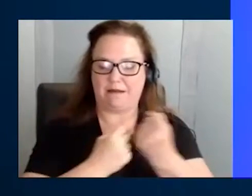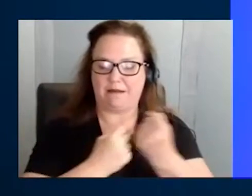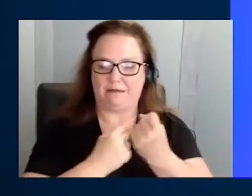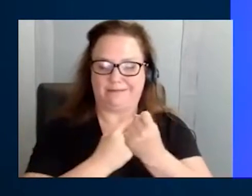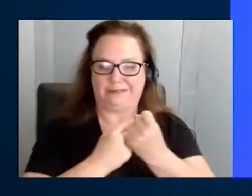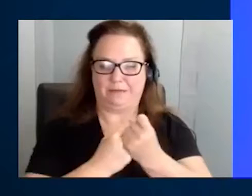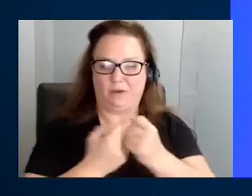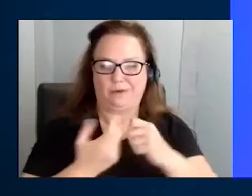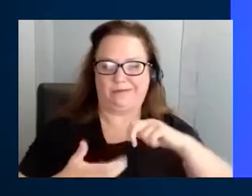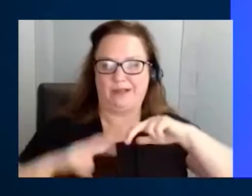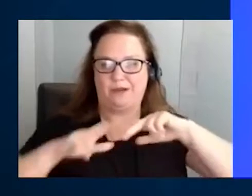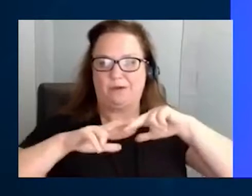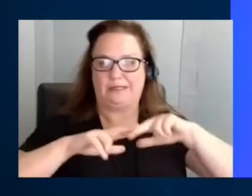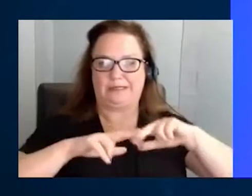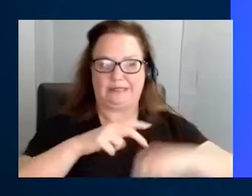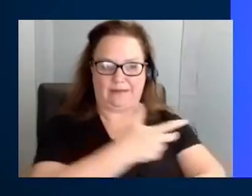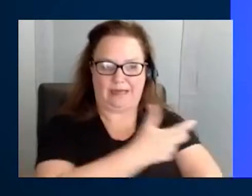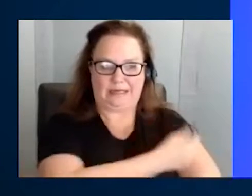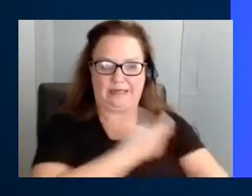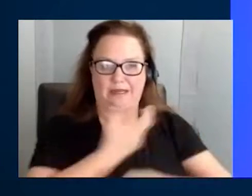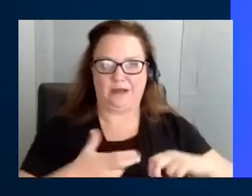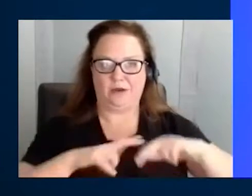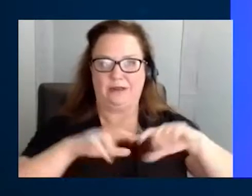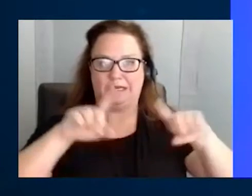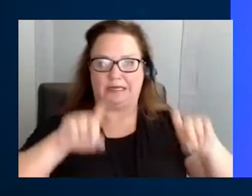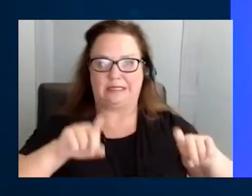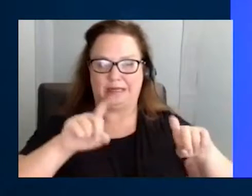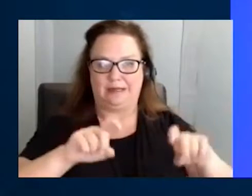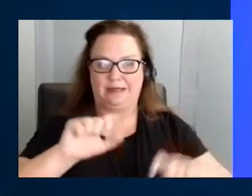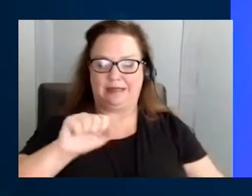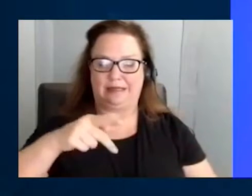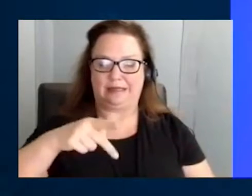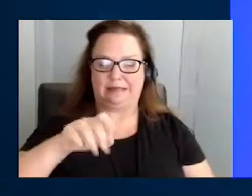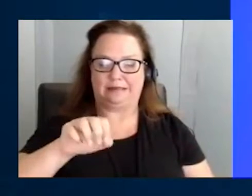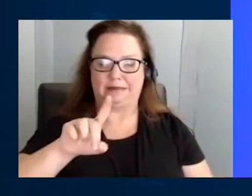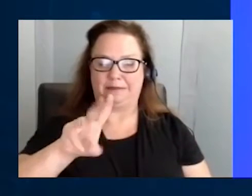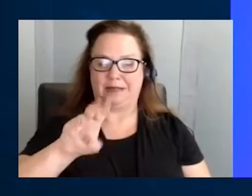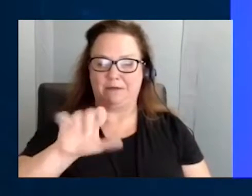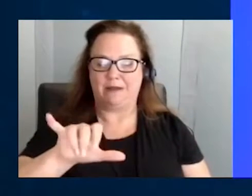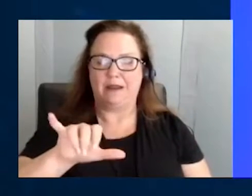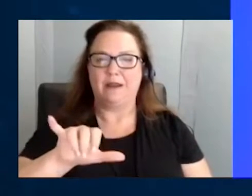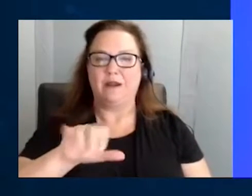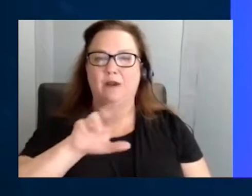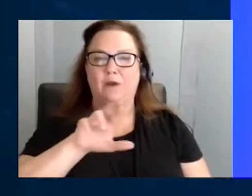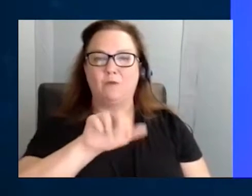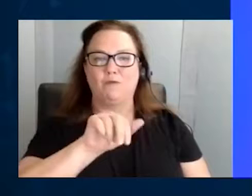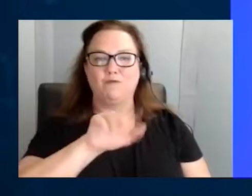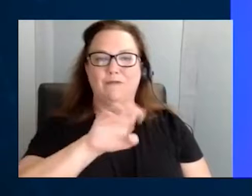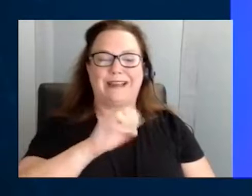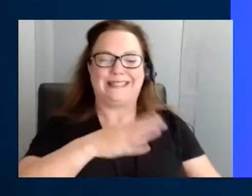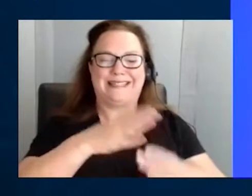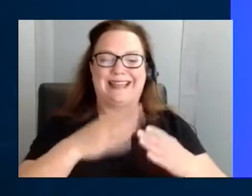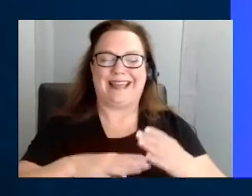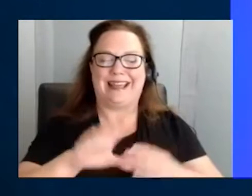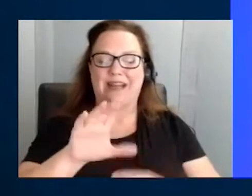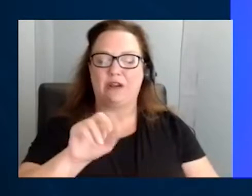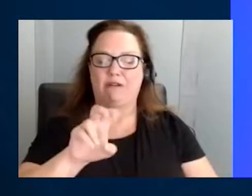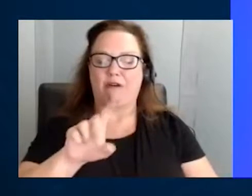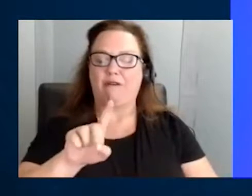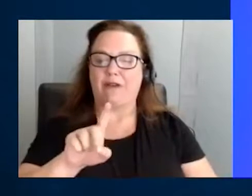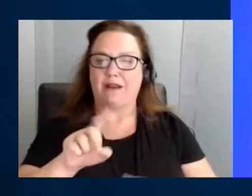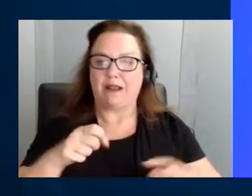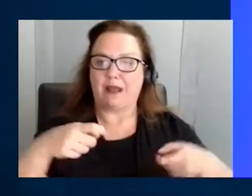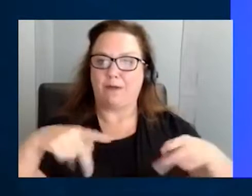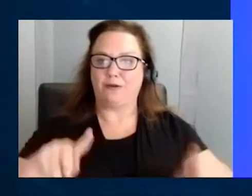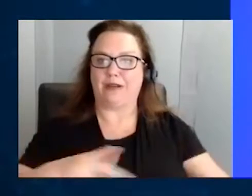and testing. This weekend, there's also an event at the Speedway called Race to End COVID. What is the opportunity, and how did this